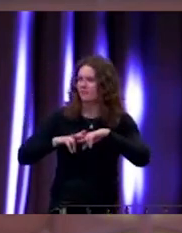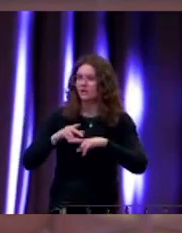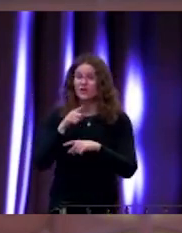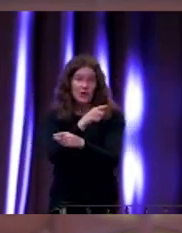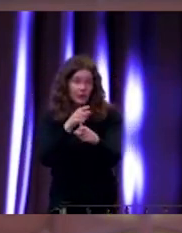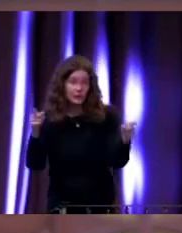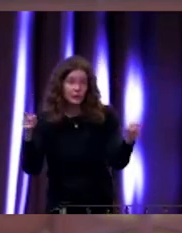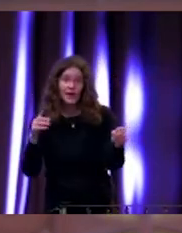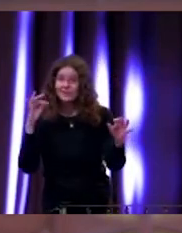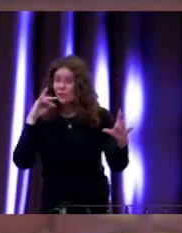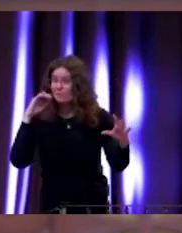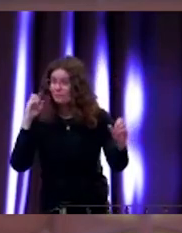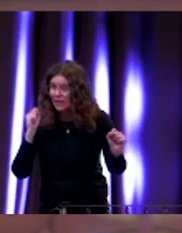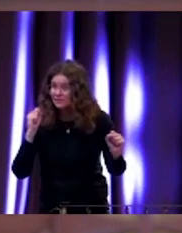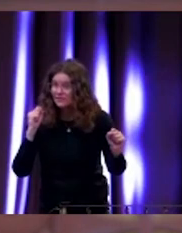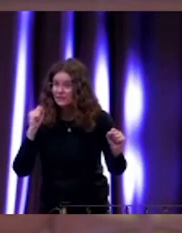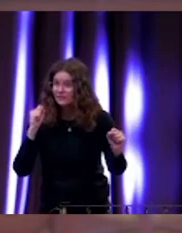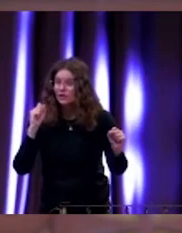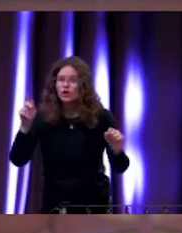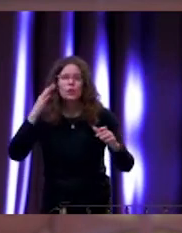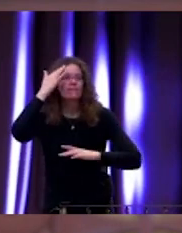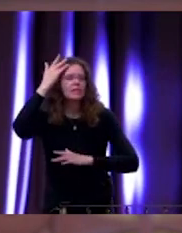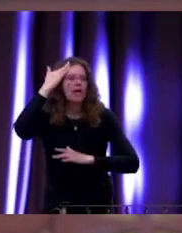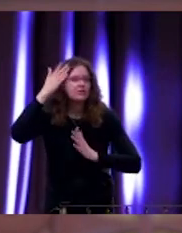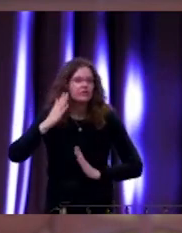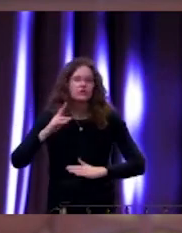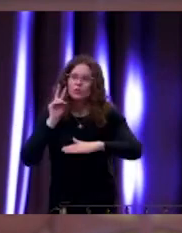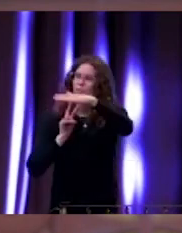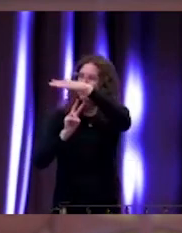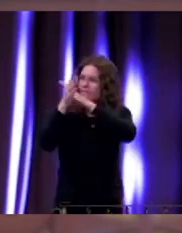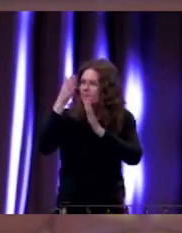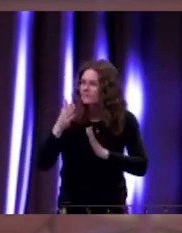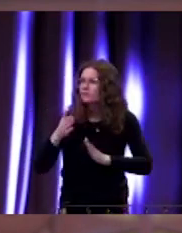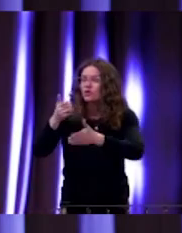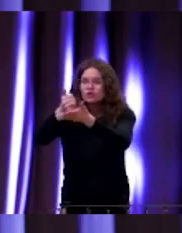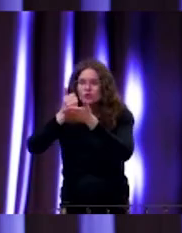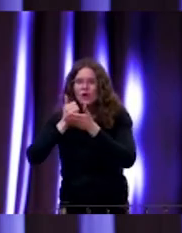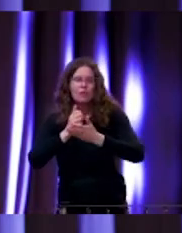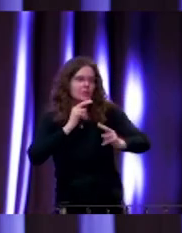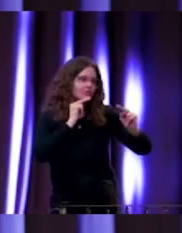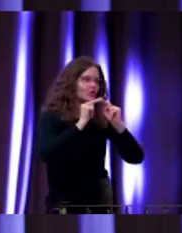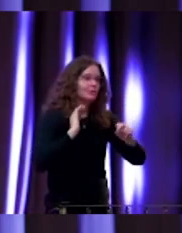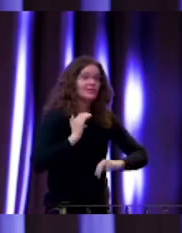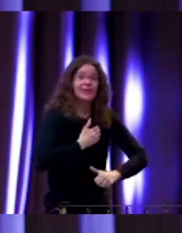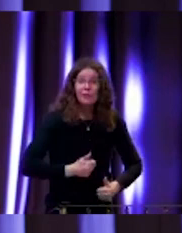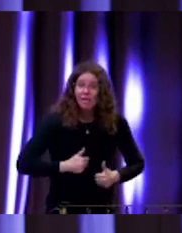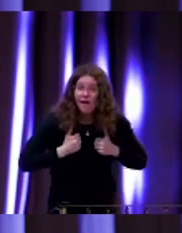You are prophets. You help us negotiate our lives. You teach us everything.